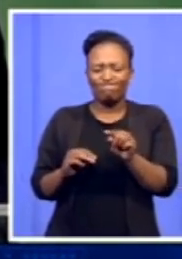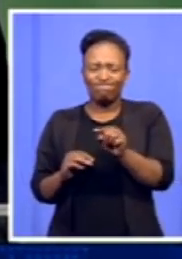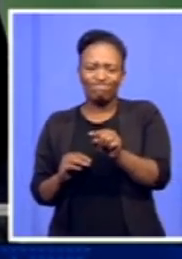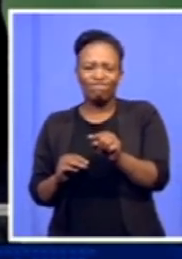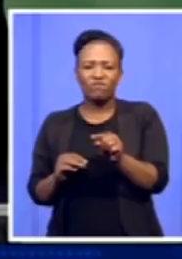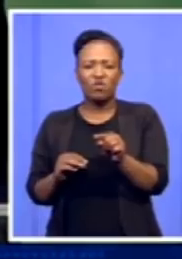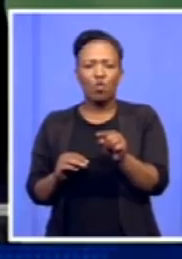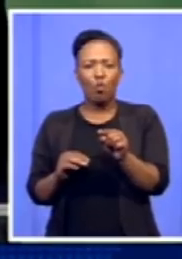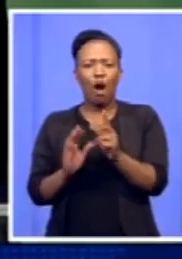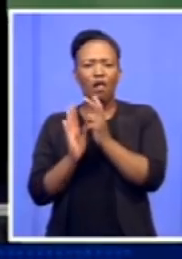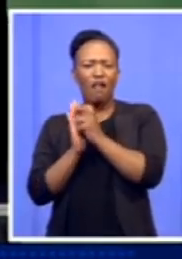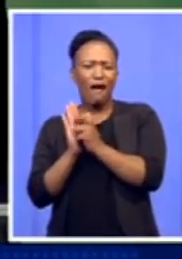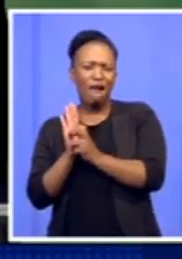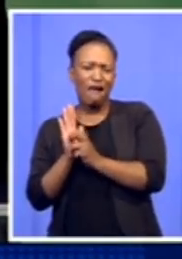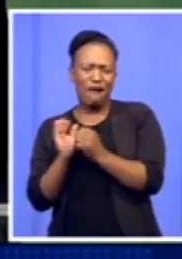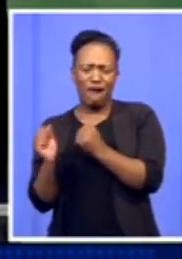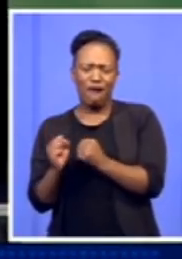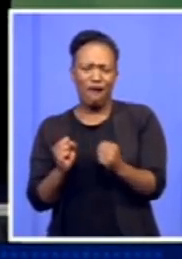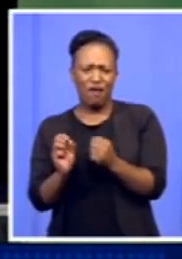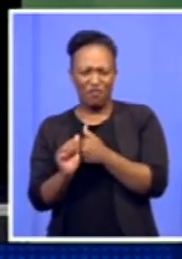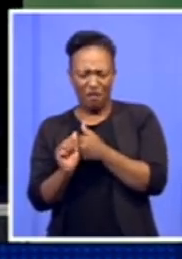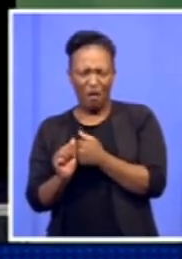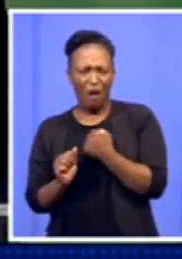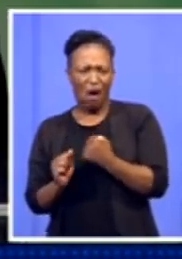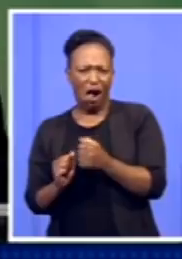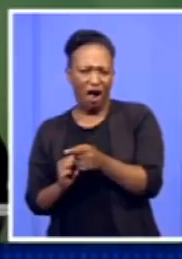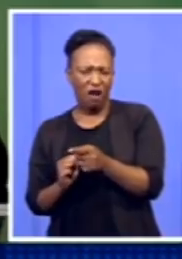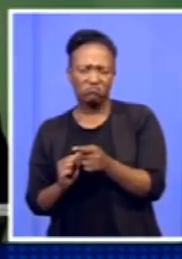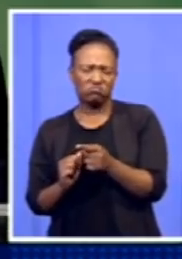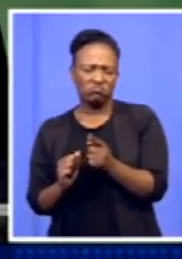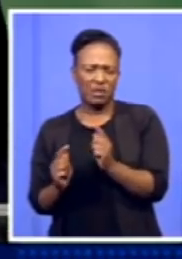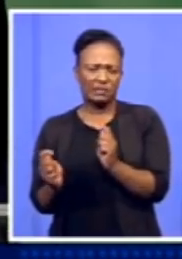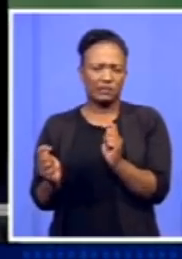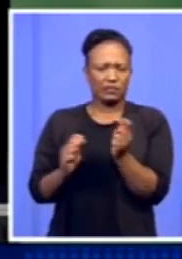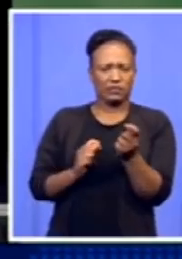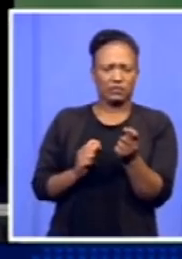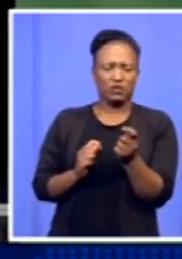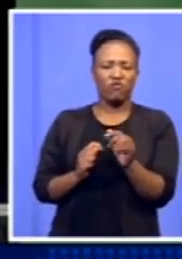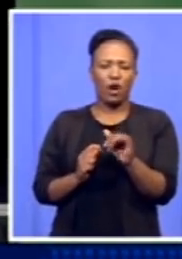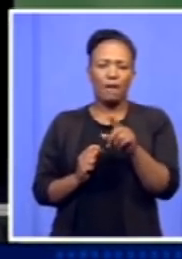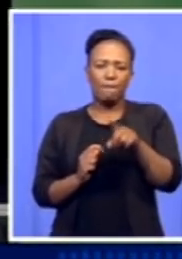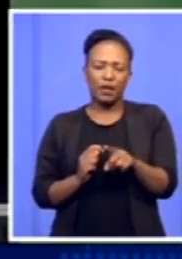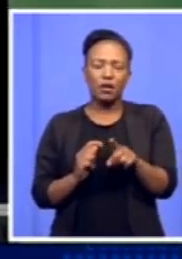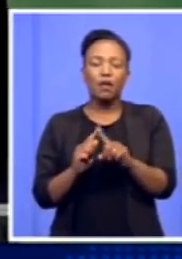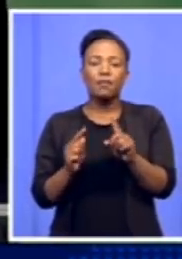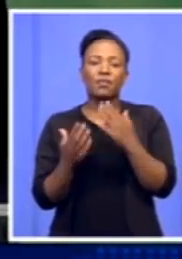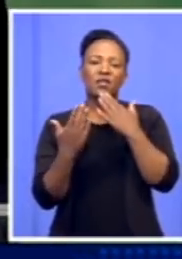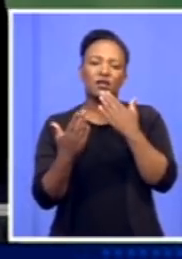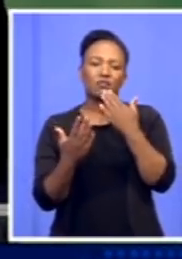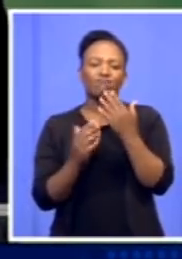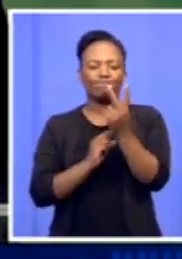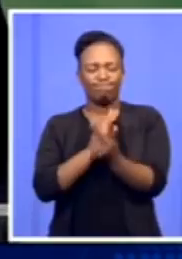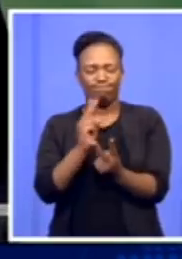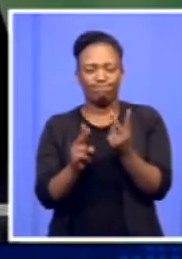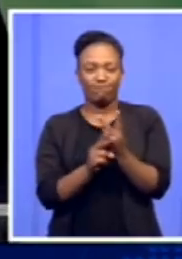that we have had in the past relating to intellectual property. So thank you once again to all of you. I'd like